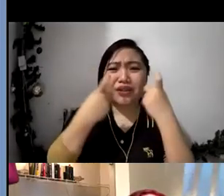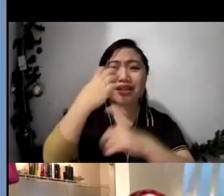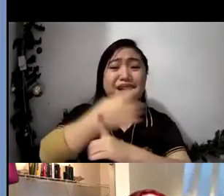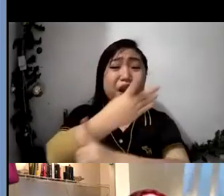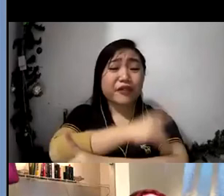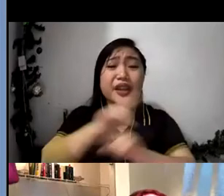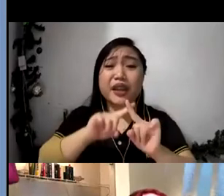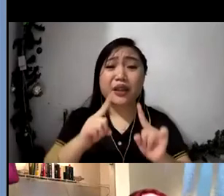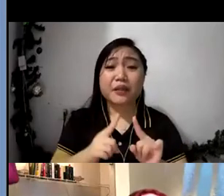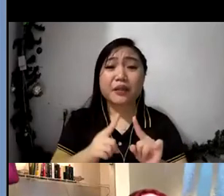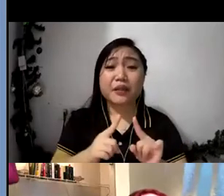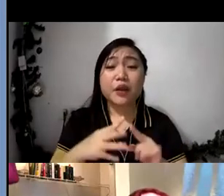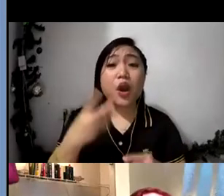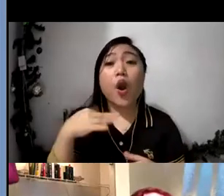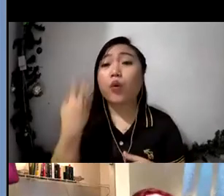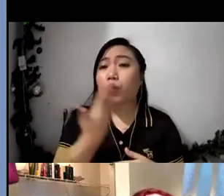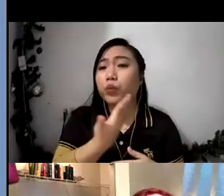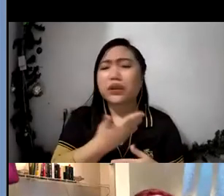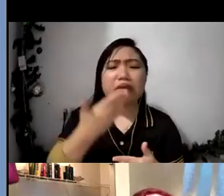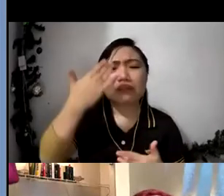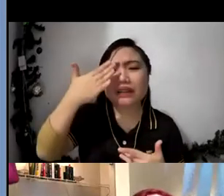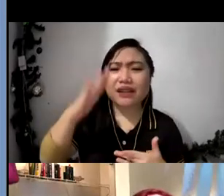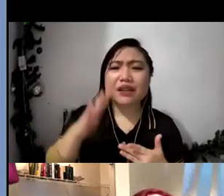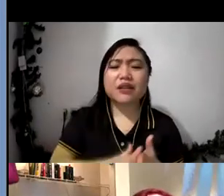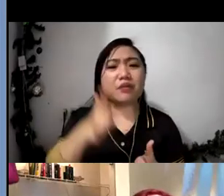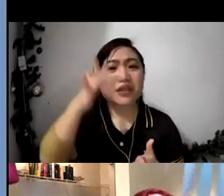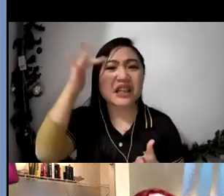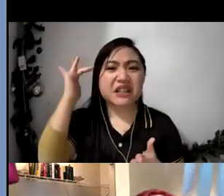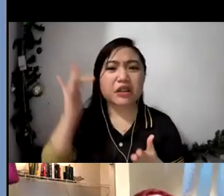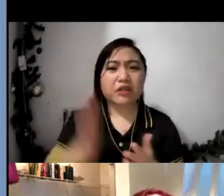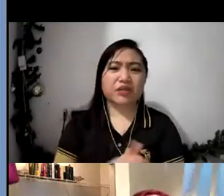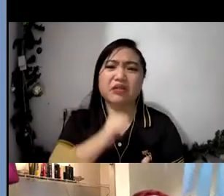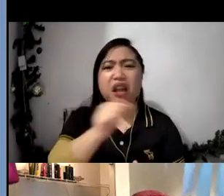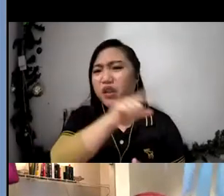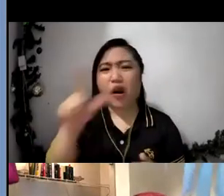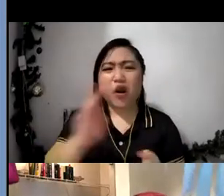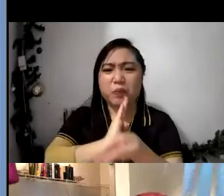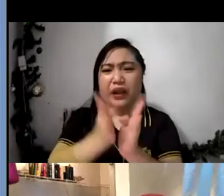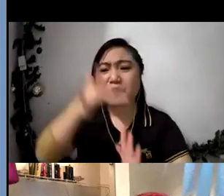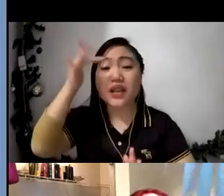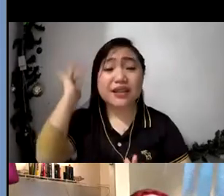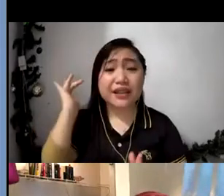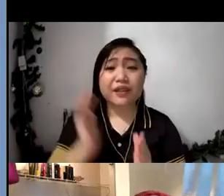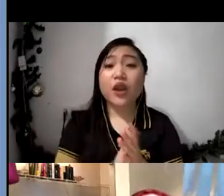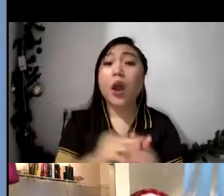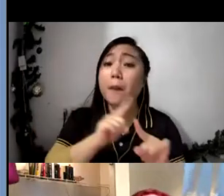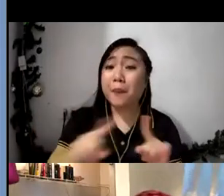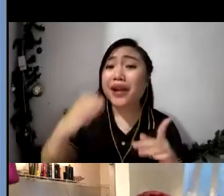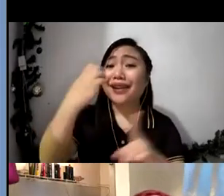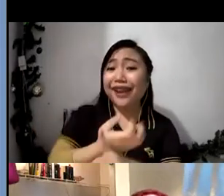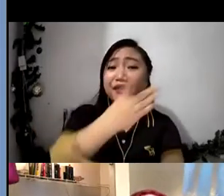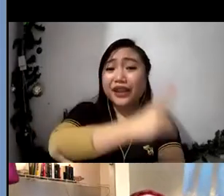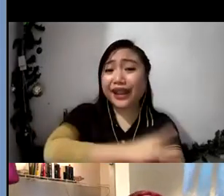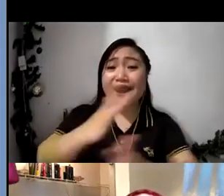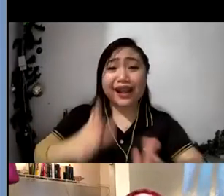don't become very sensitive. Not all of us becomes very sensitive to it. But it's an everyday life. Ano? It's an